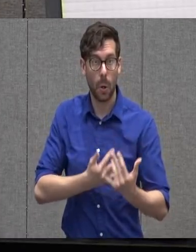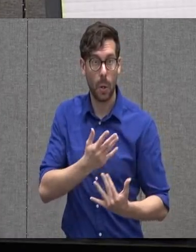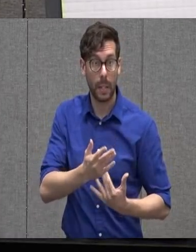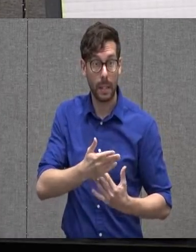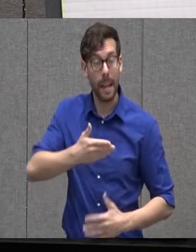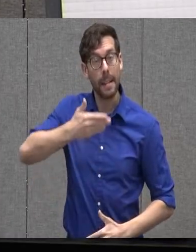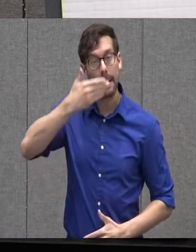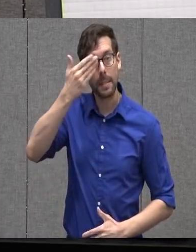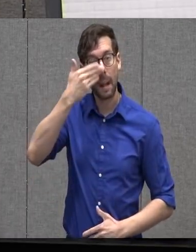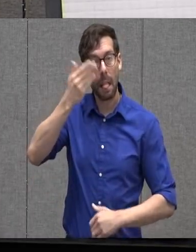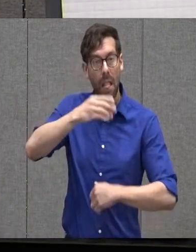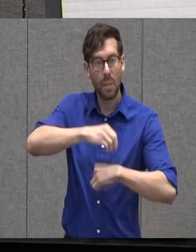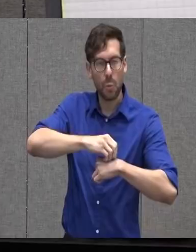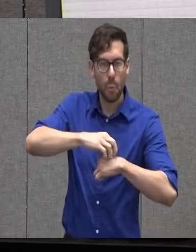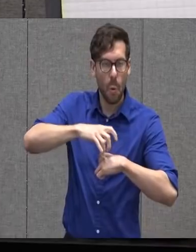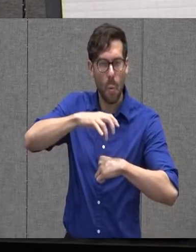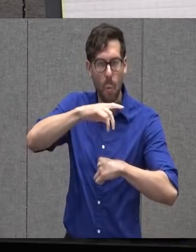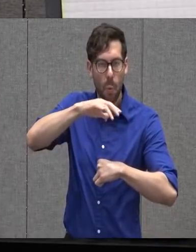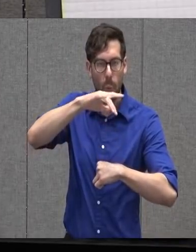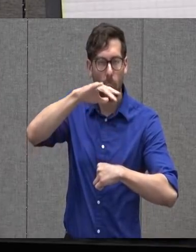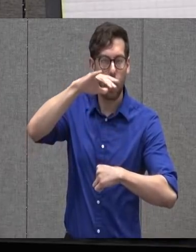smoke.